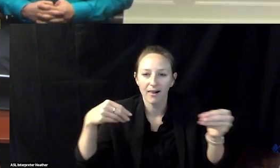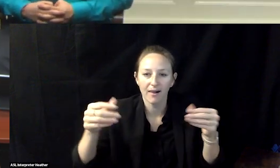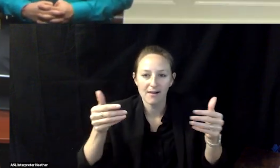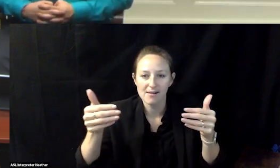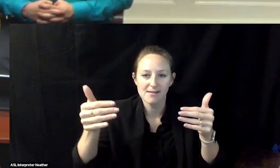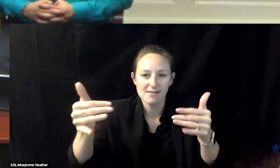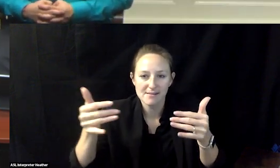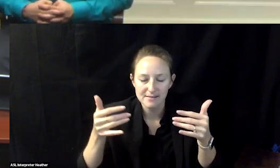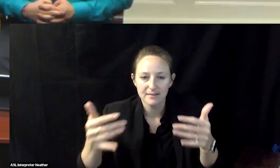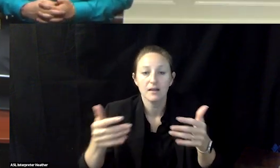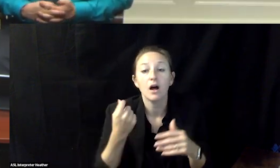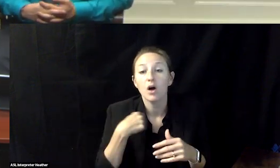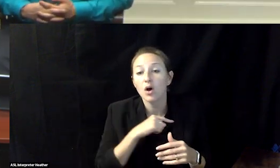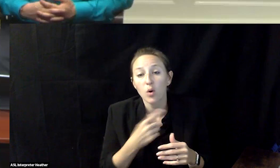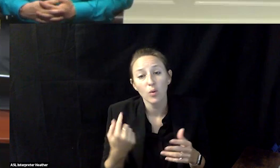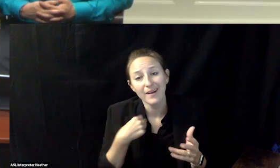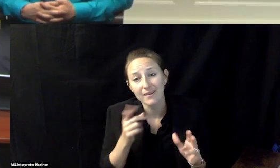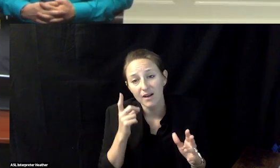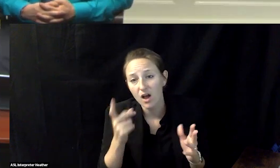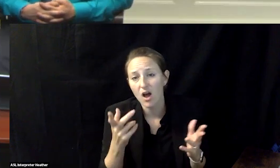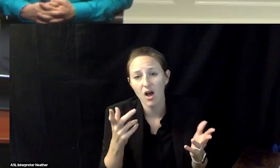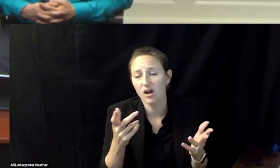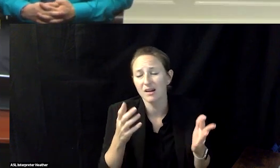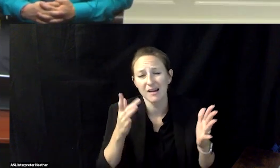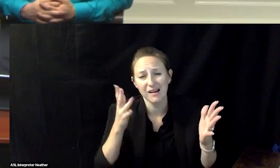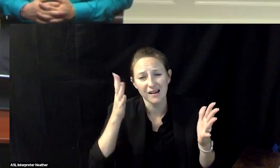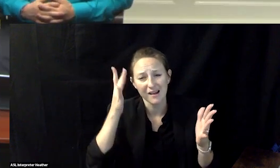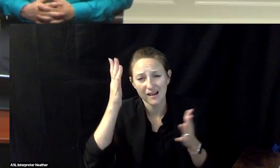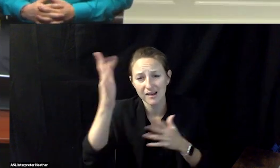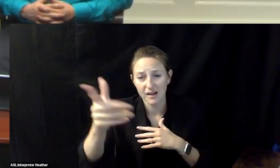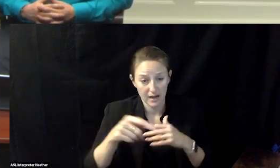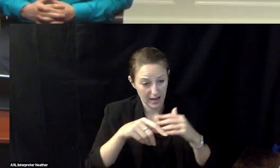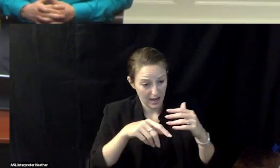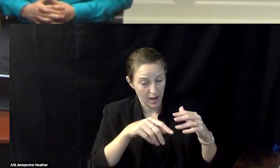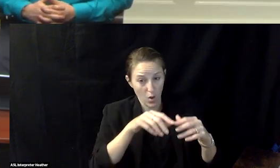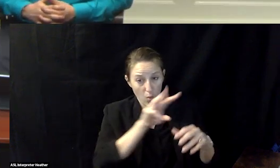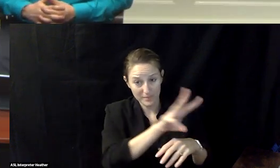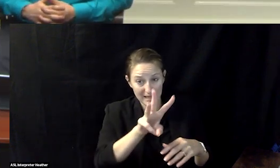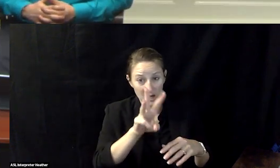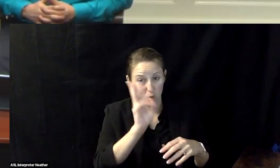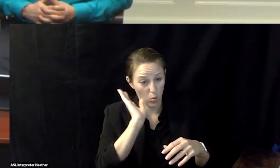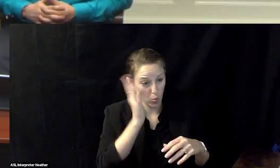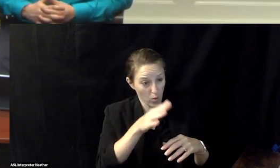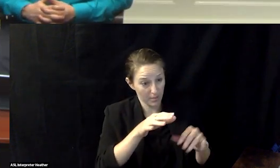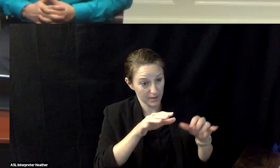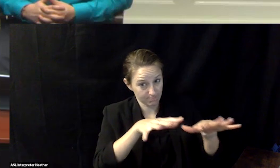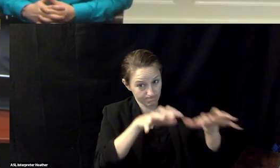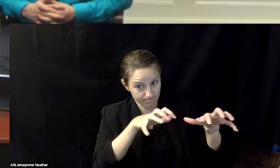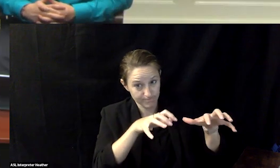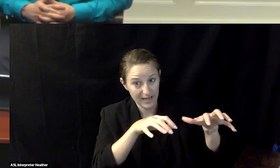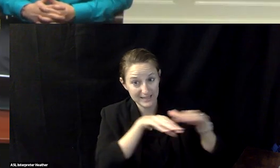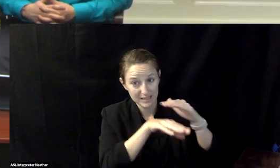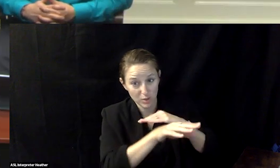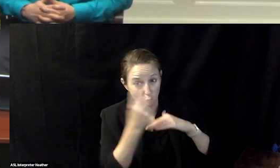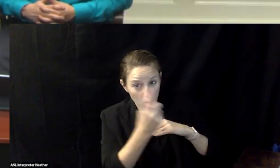away from those sites that are going to stay stable for any length of time anymore. Everyone always wants to come up with a new version